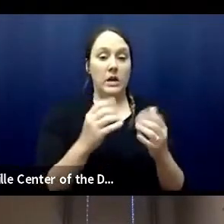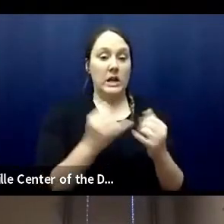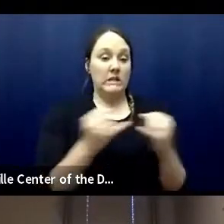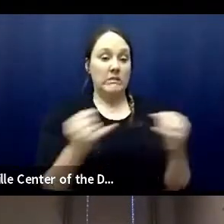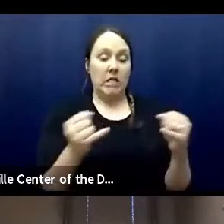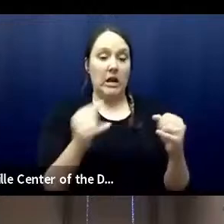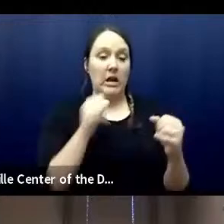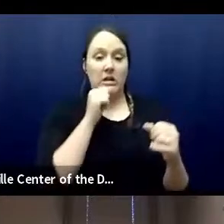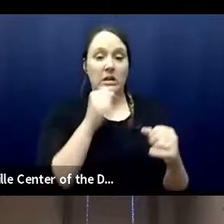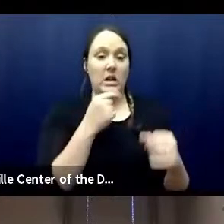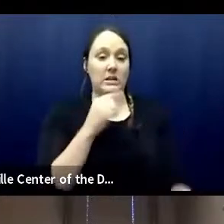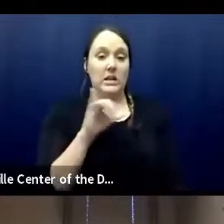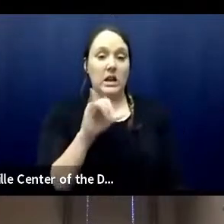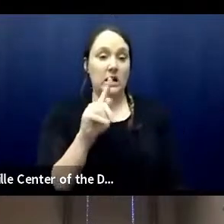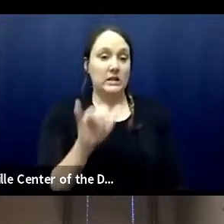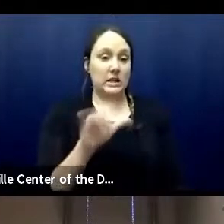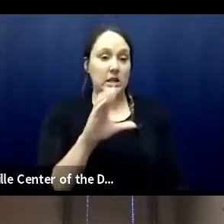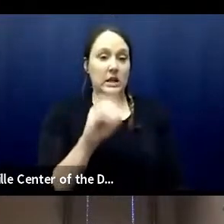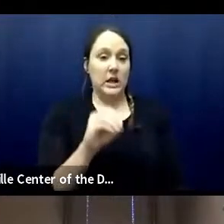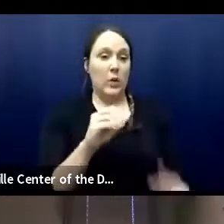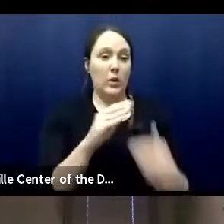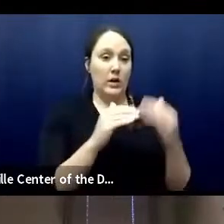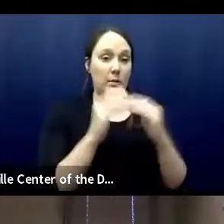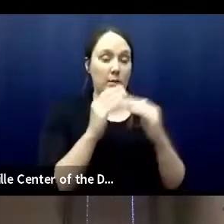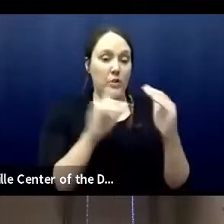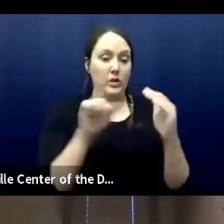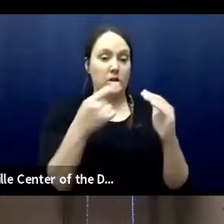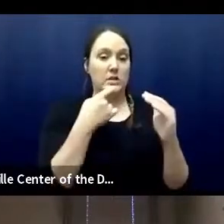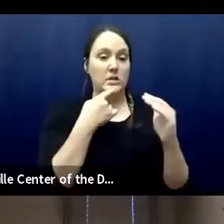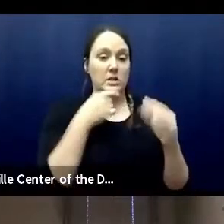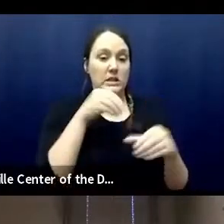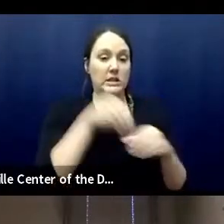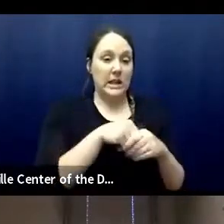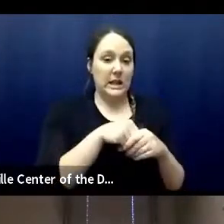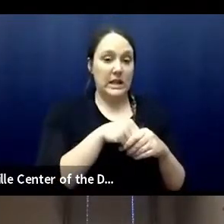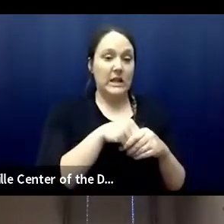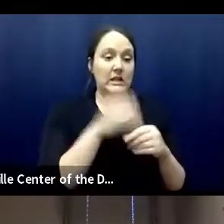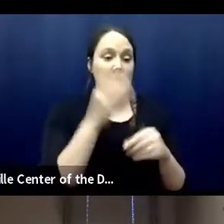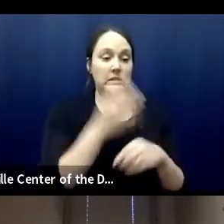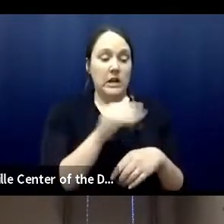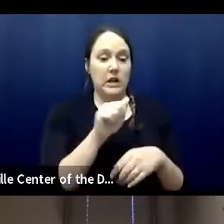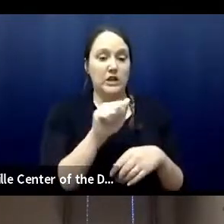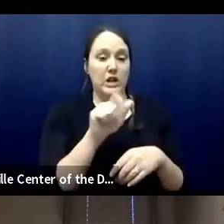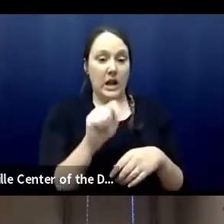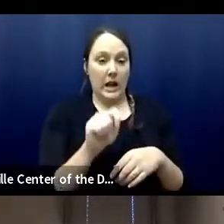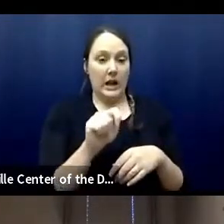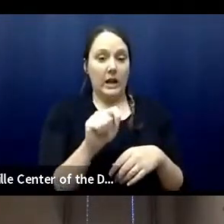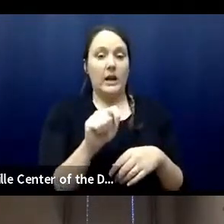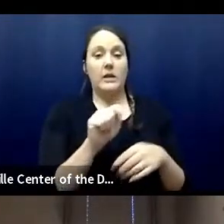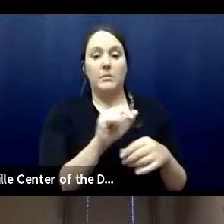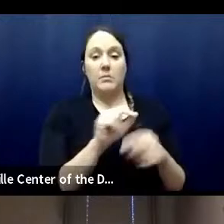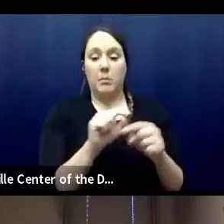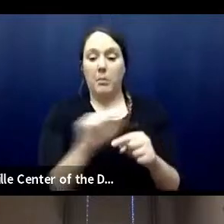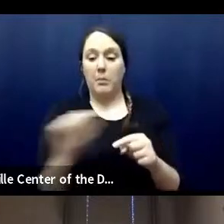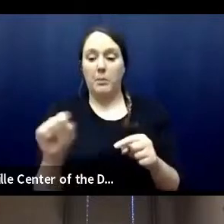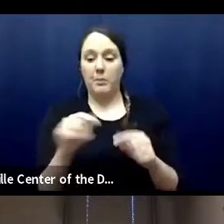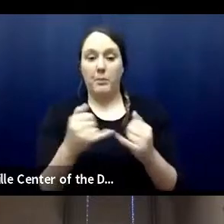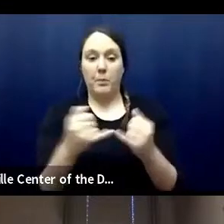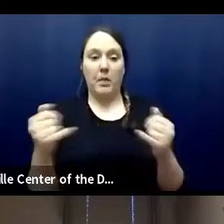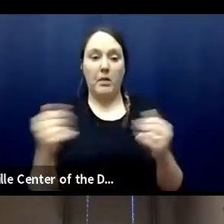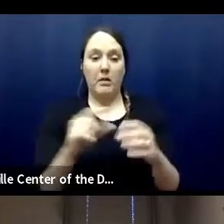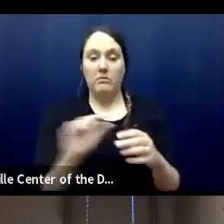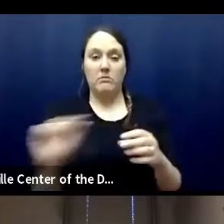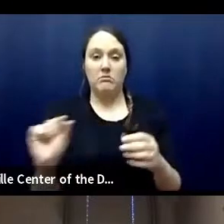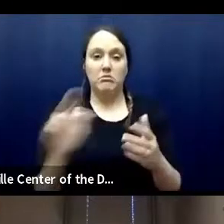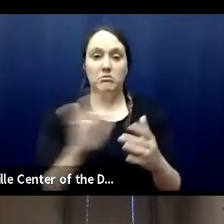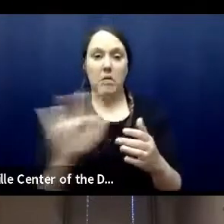city county building. It just says in/at or in or at the blank. And